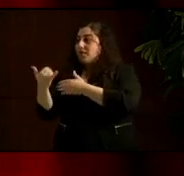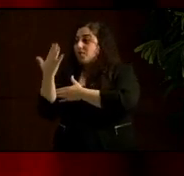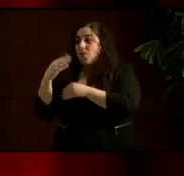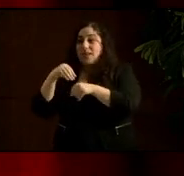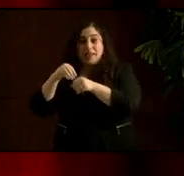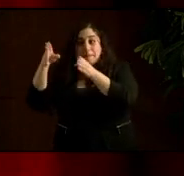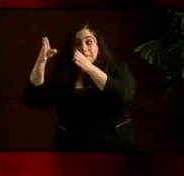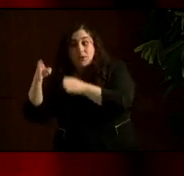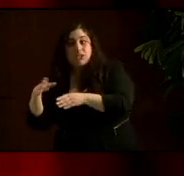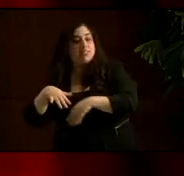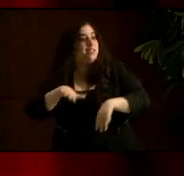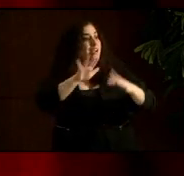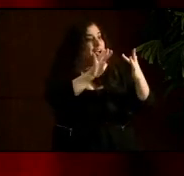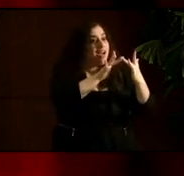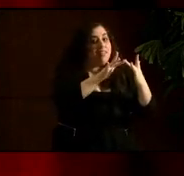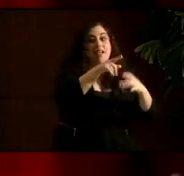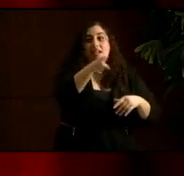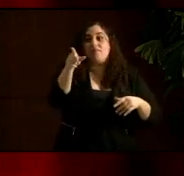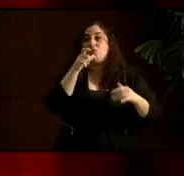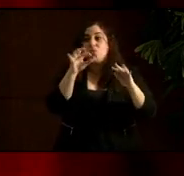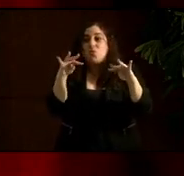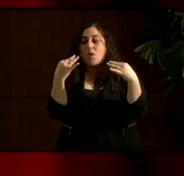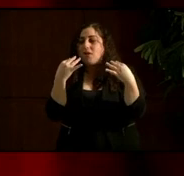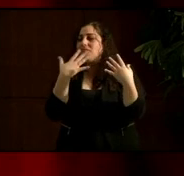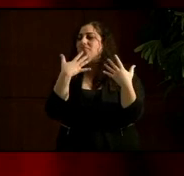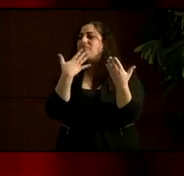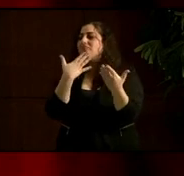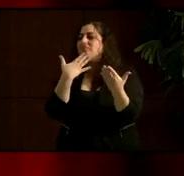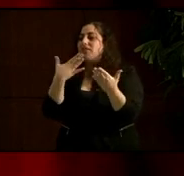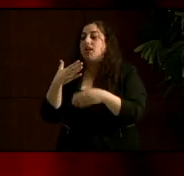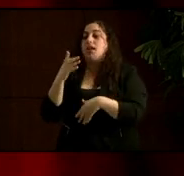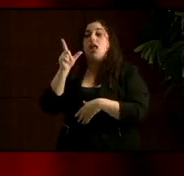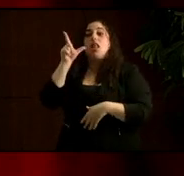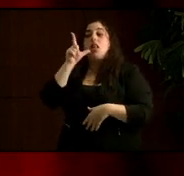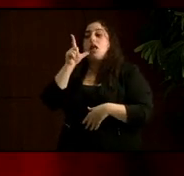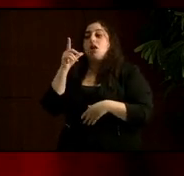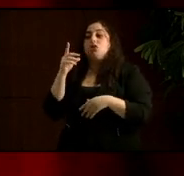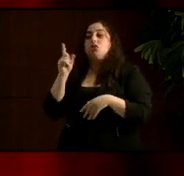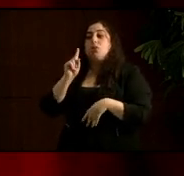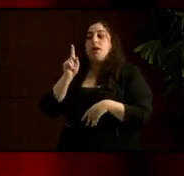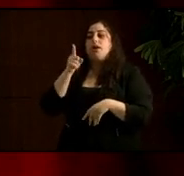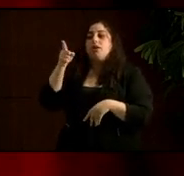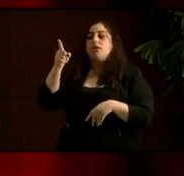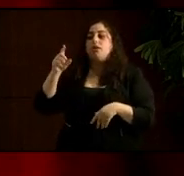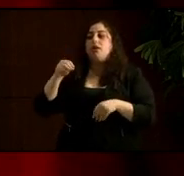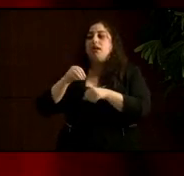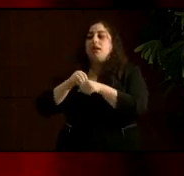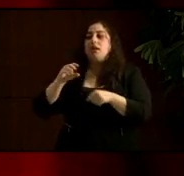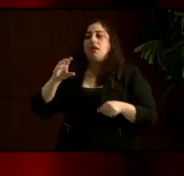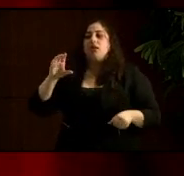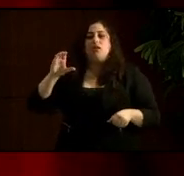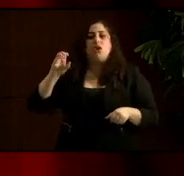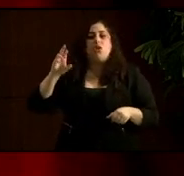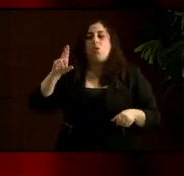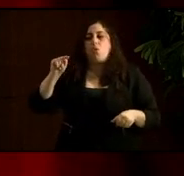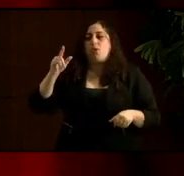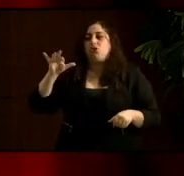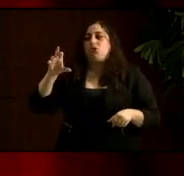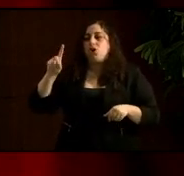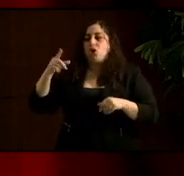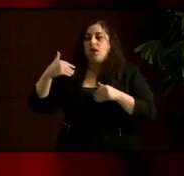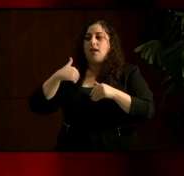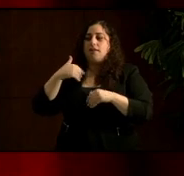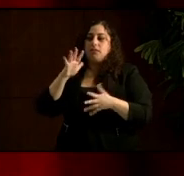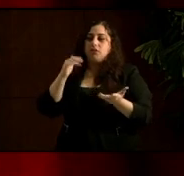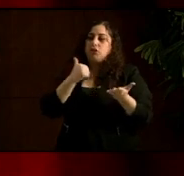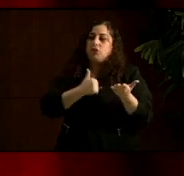hope that you go and grab our grab-and-go lunches in the courtyard. Not if you're online. My apologies. And thank you